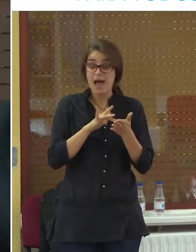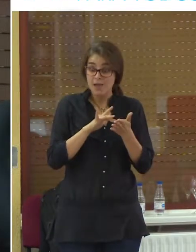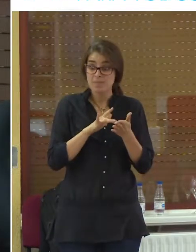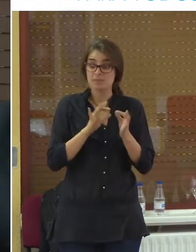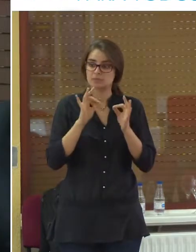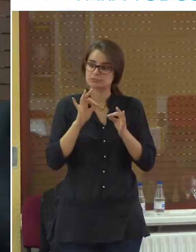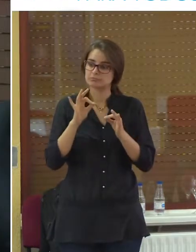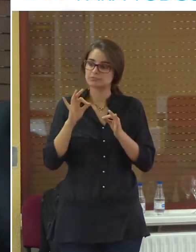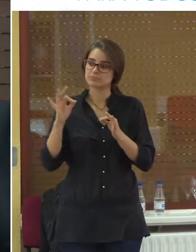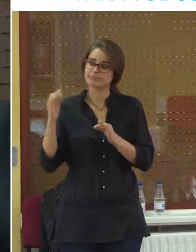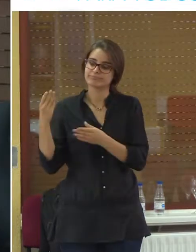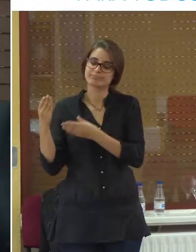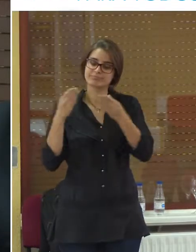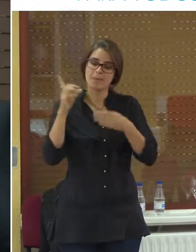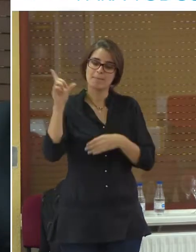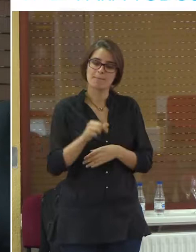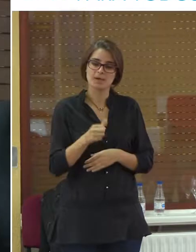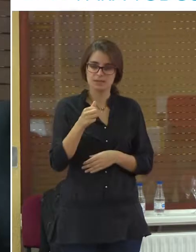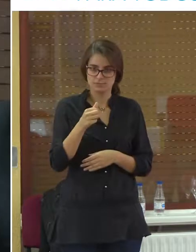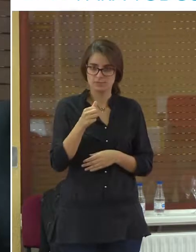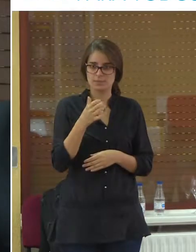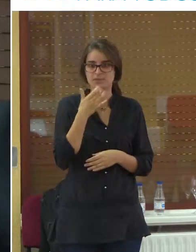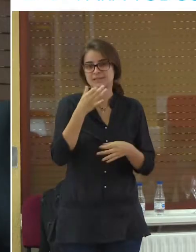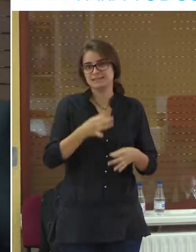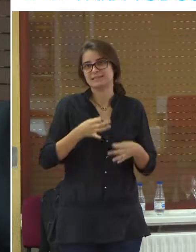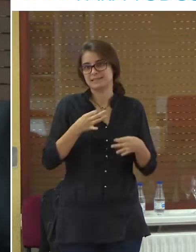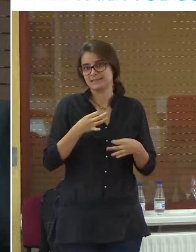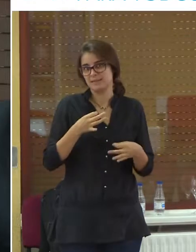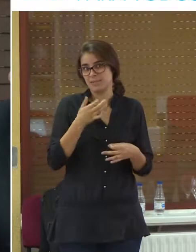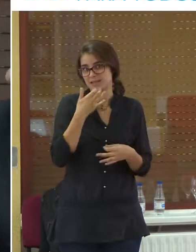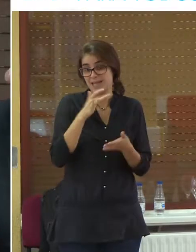iPads specifically, in order to overcome this hurdle.